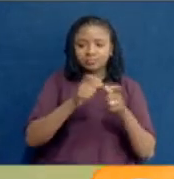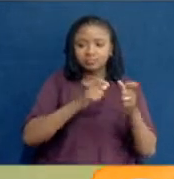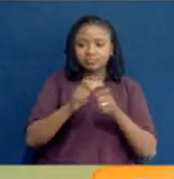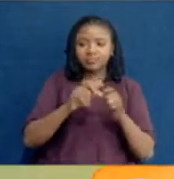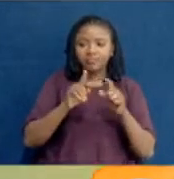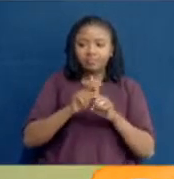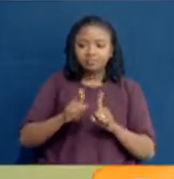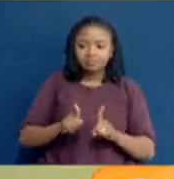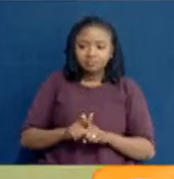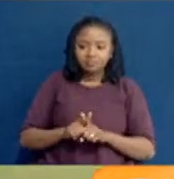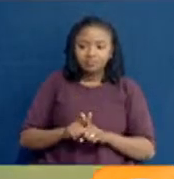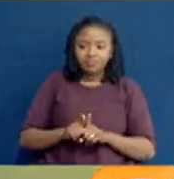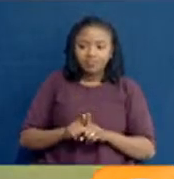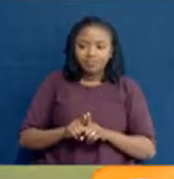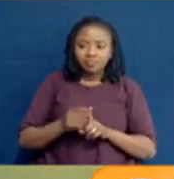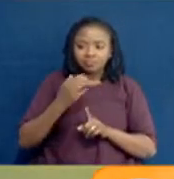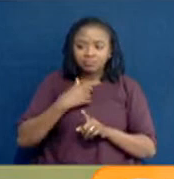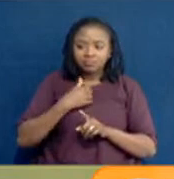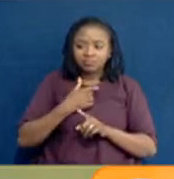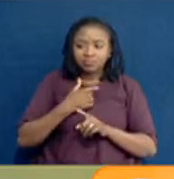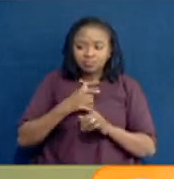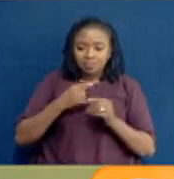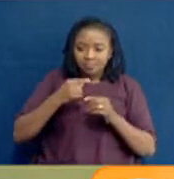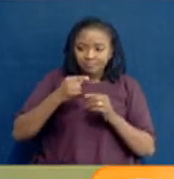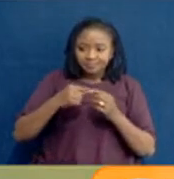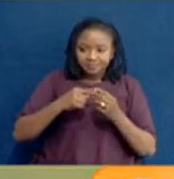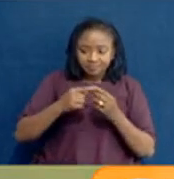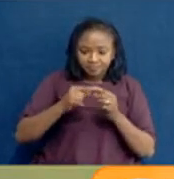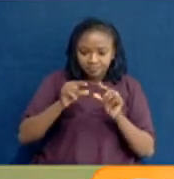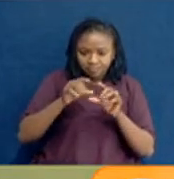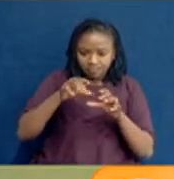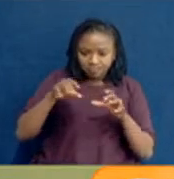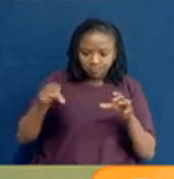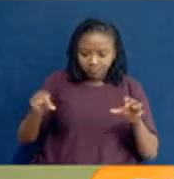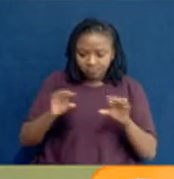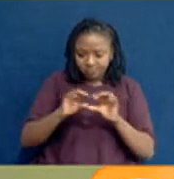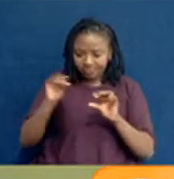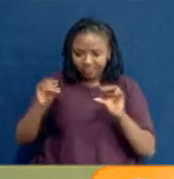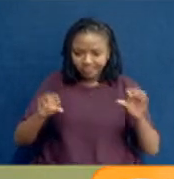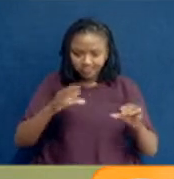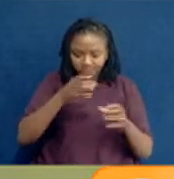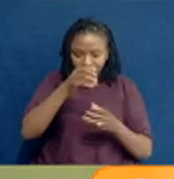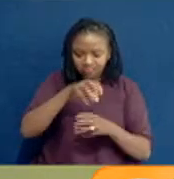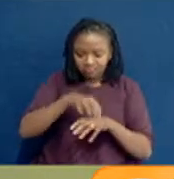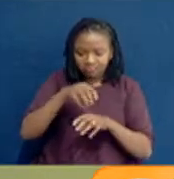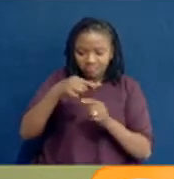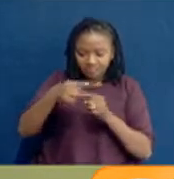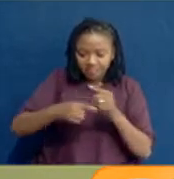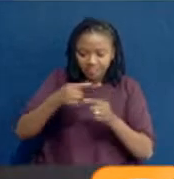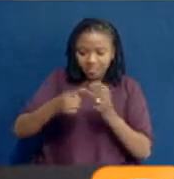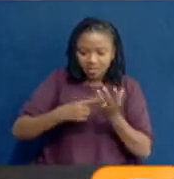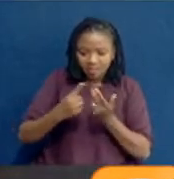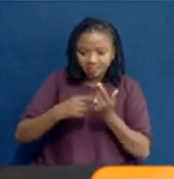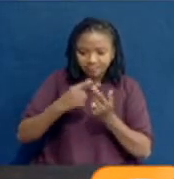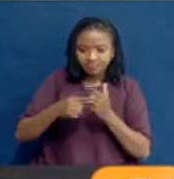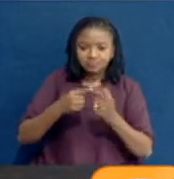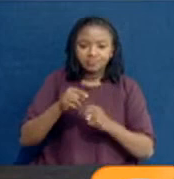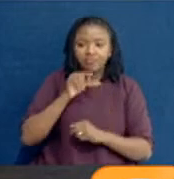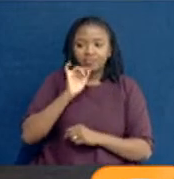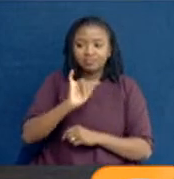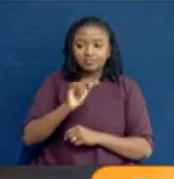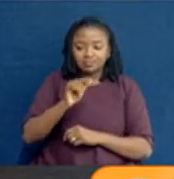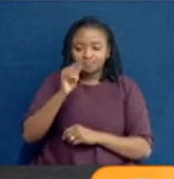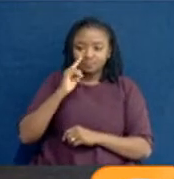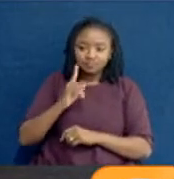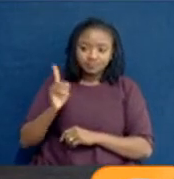instance, we have manual meters that you constantly have to go to site and read, and you could make a lot of mistakes. So smart meters